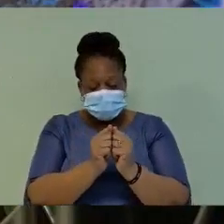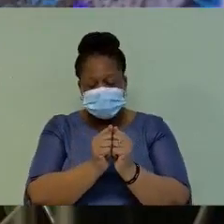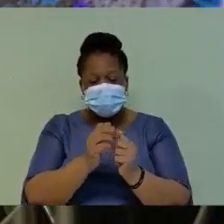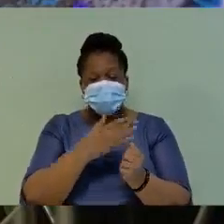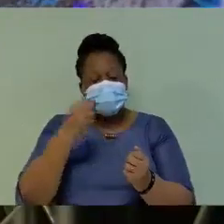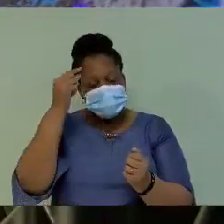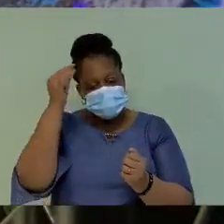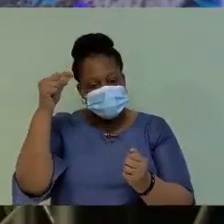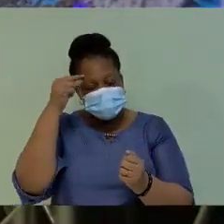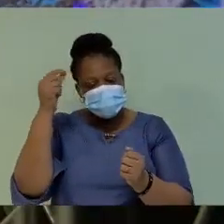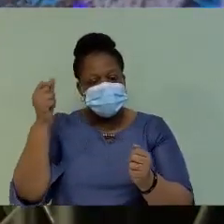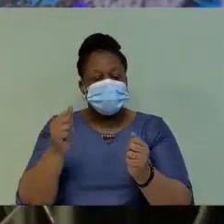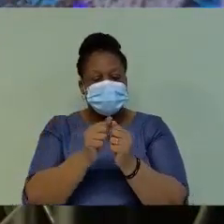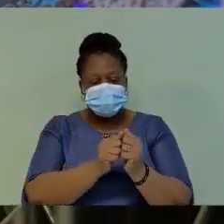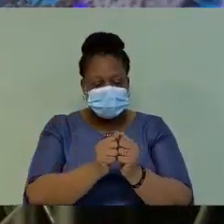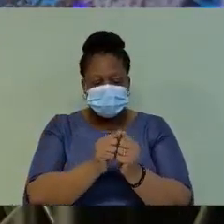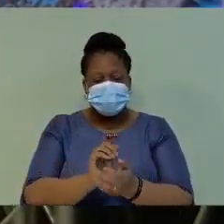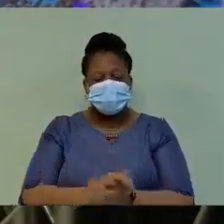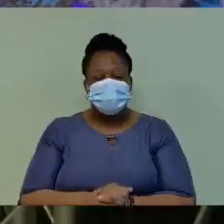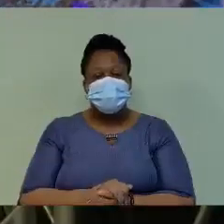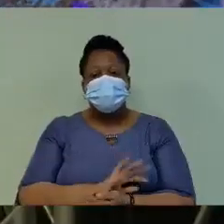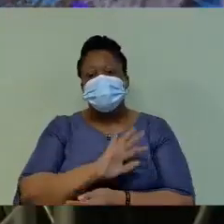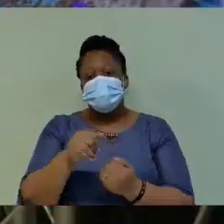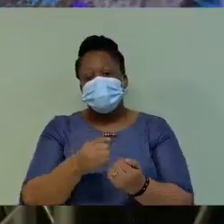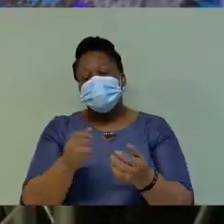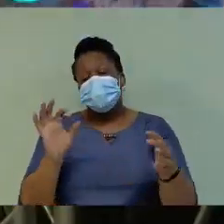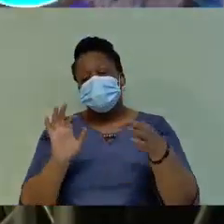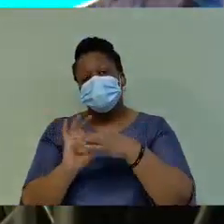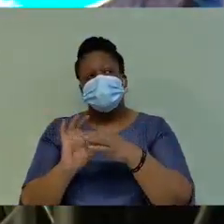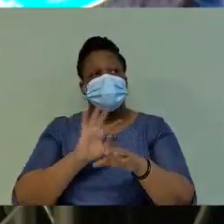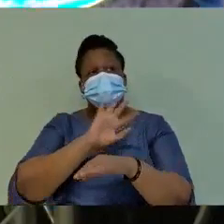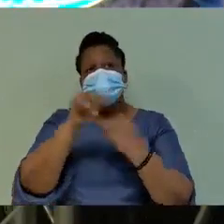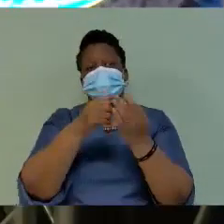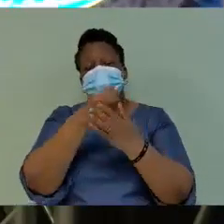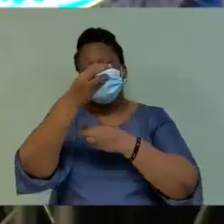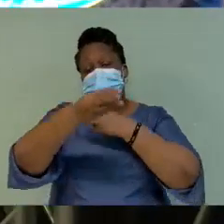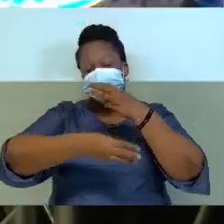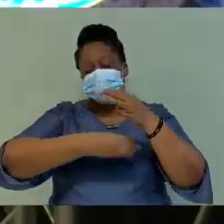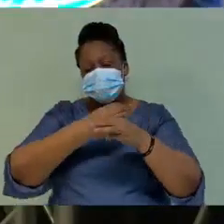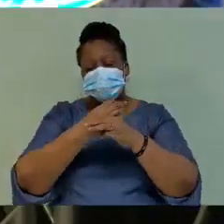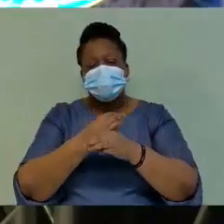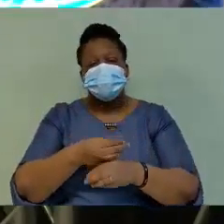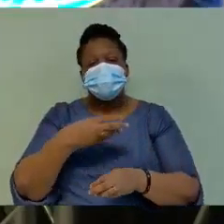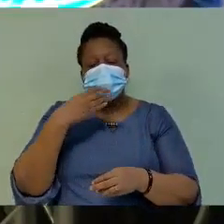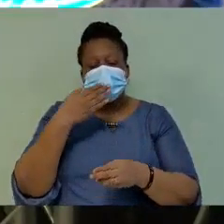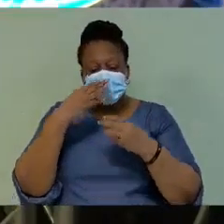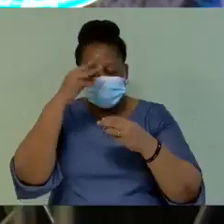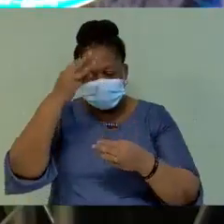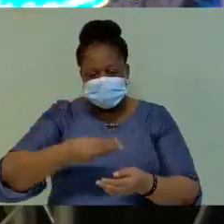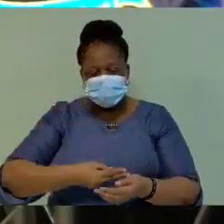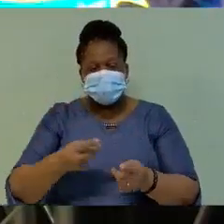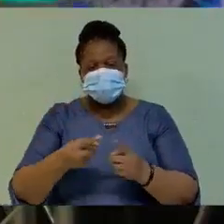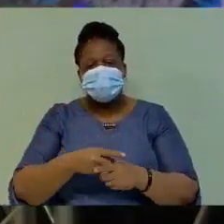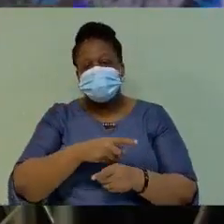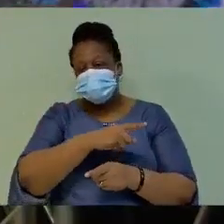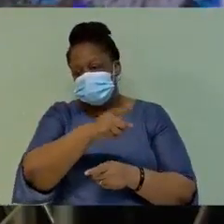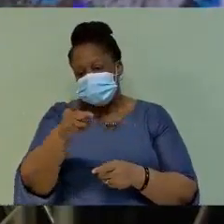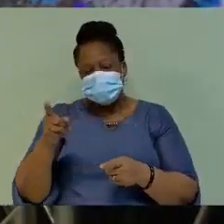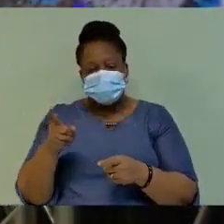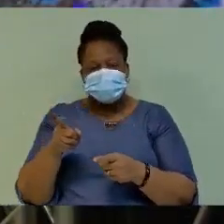of you joining us in the diaspora, a very warm welcome to you. Those of you joining us